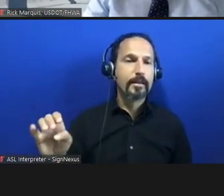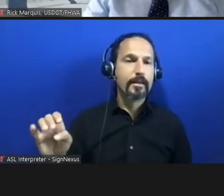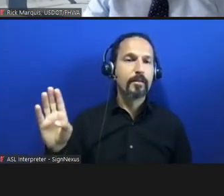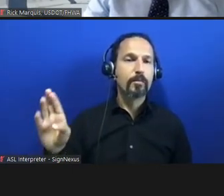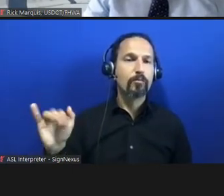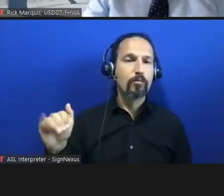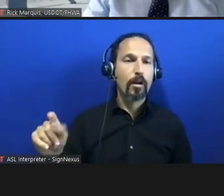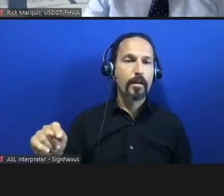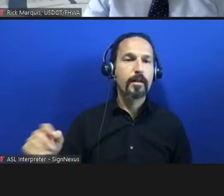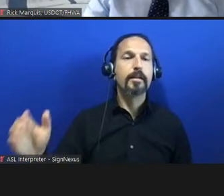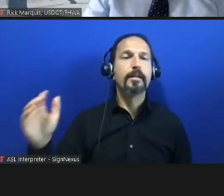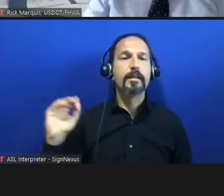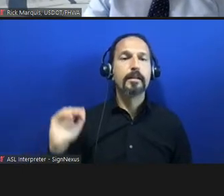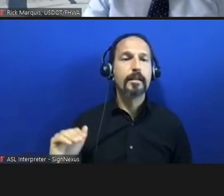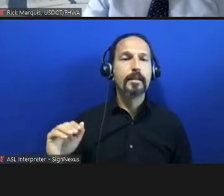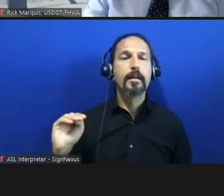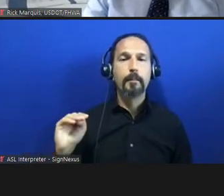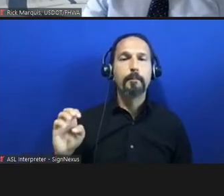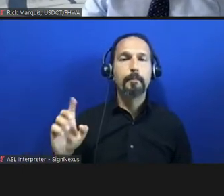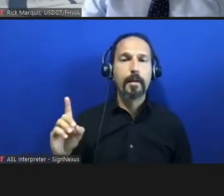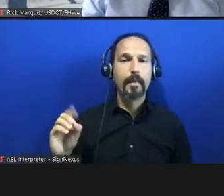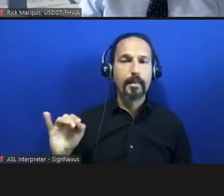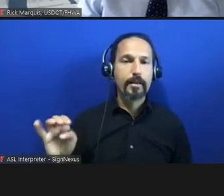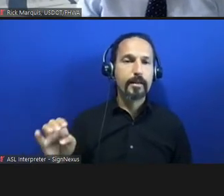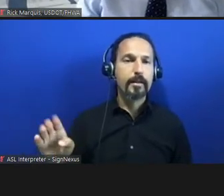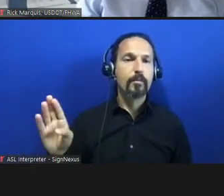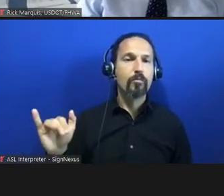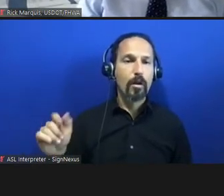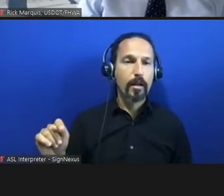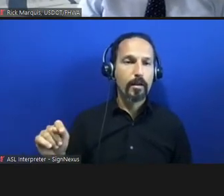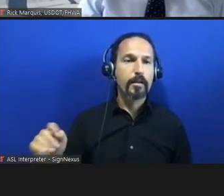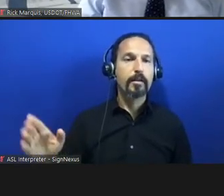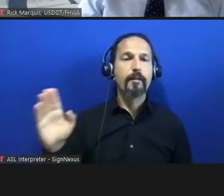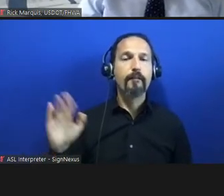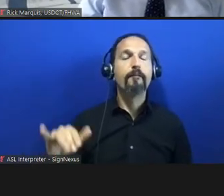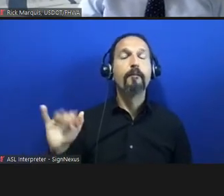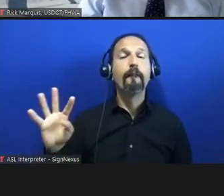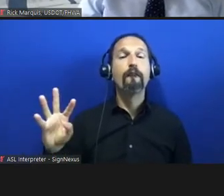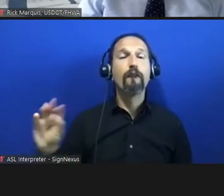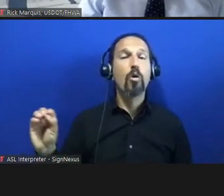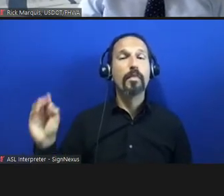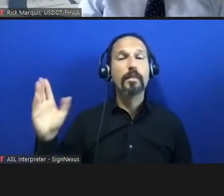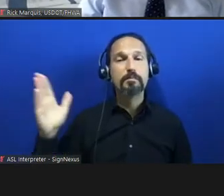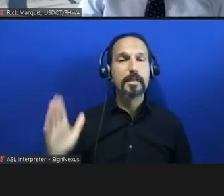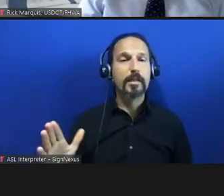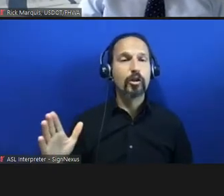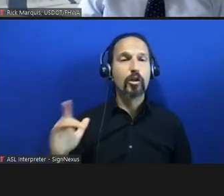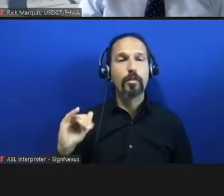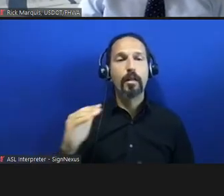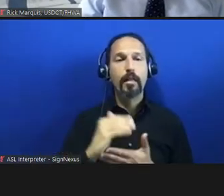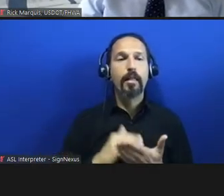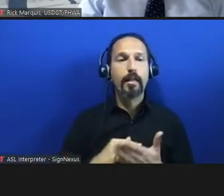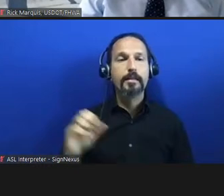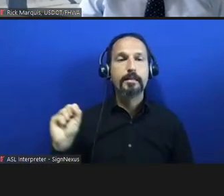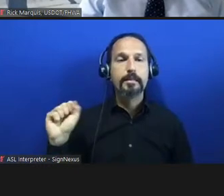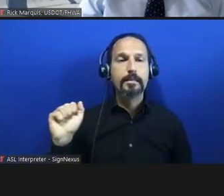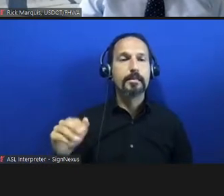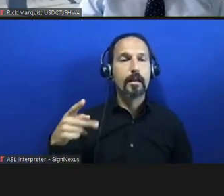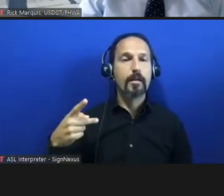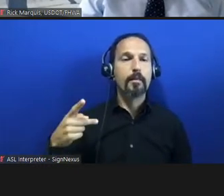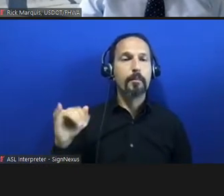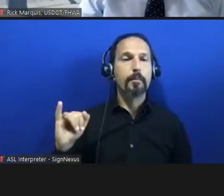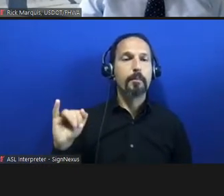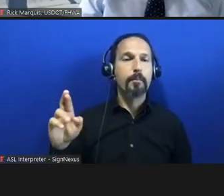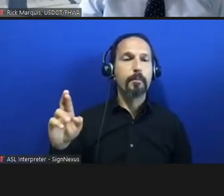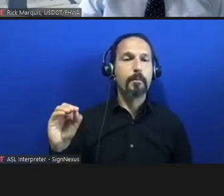our next speaker is Melody Bryant followed by our 40th speaker on the list Sam herodzolo